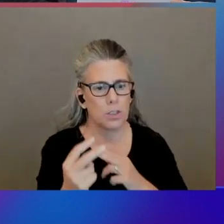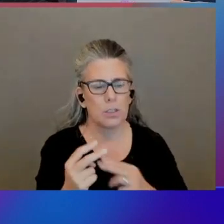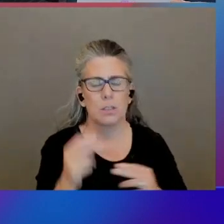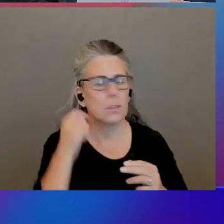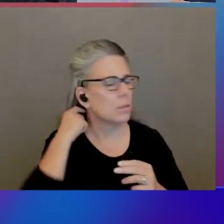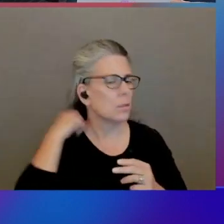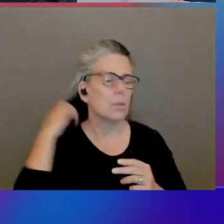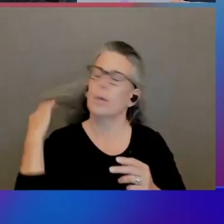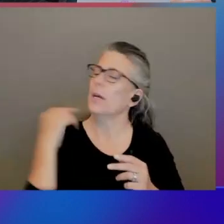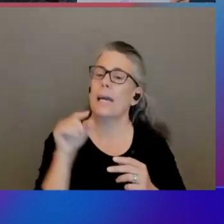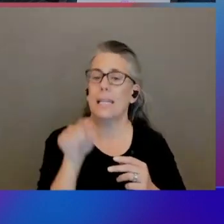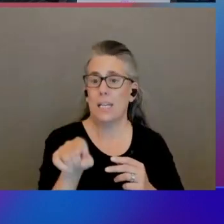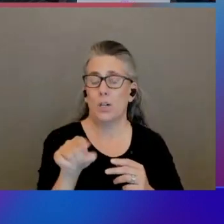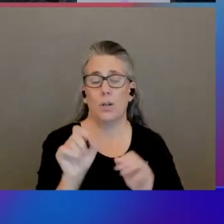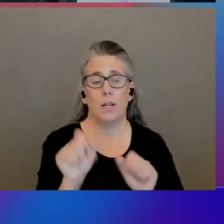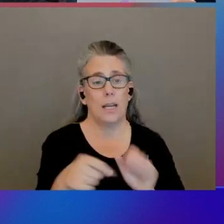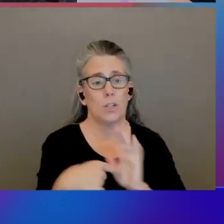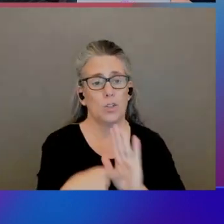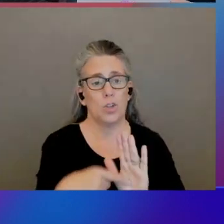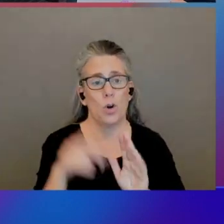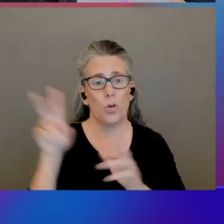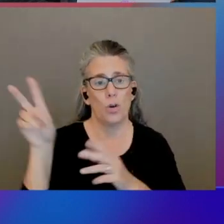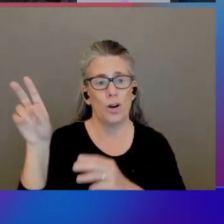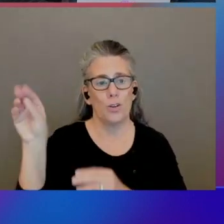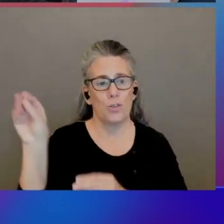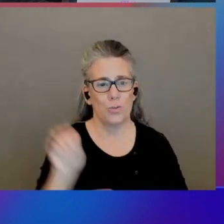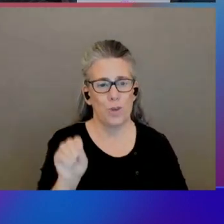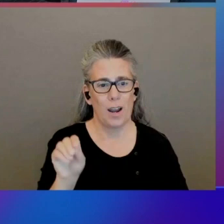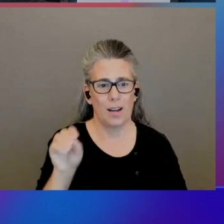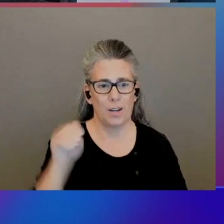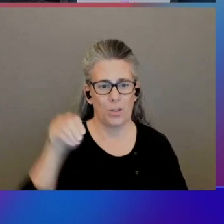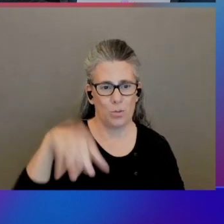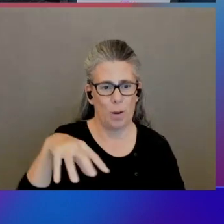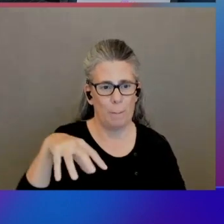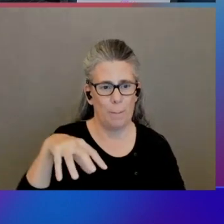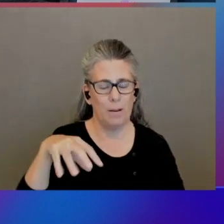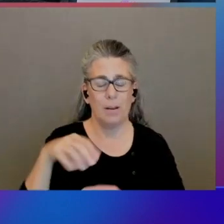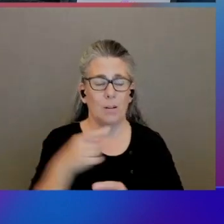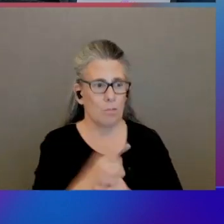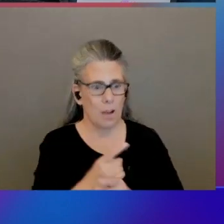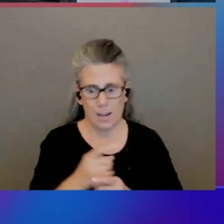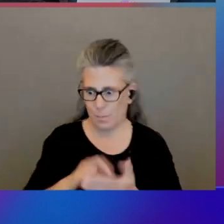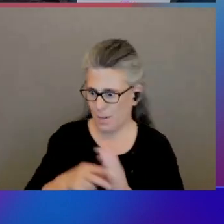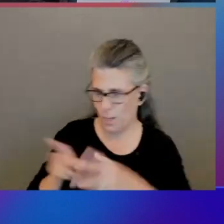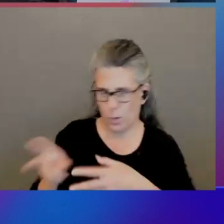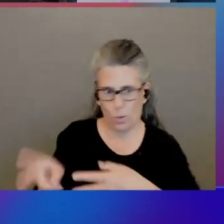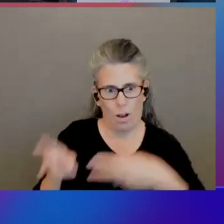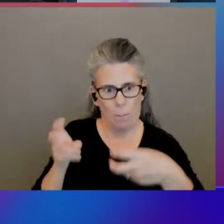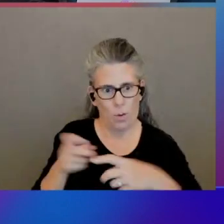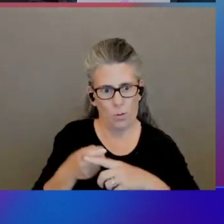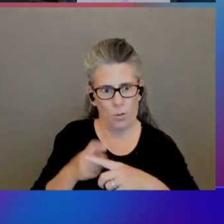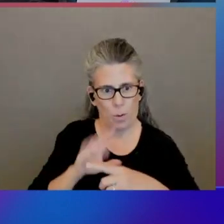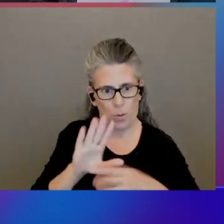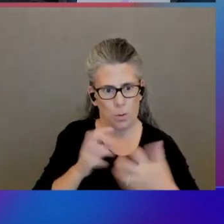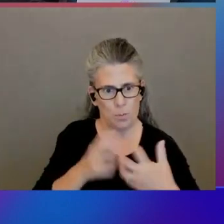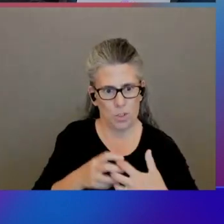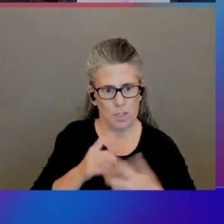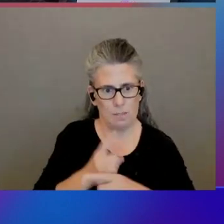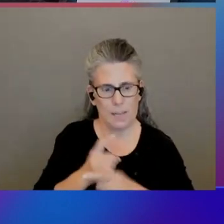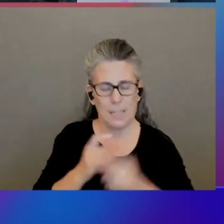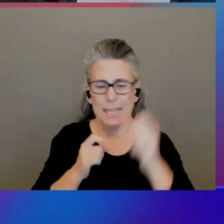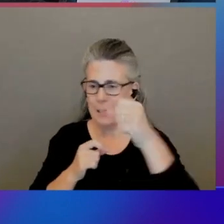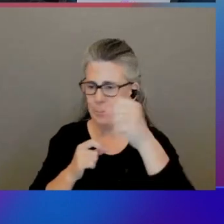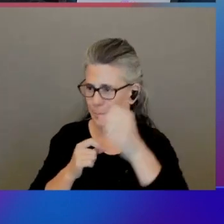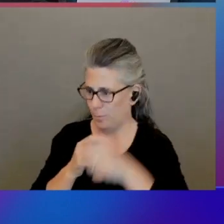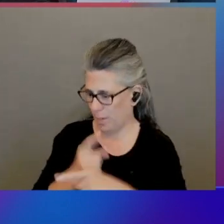simply drag and drop some... Basically uploading from my machine. I'm uploading from my machine a few data sets that I want to be able to